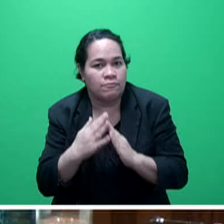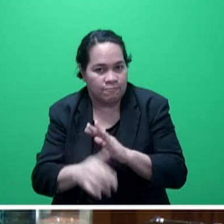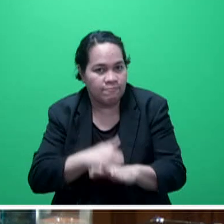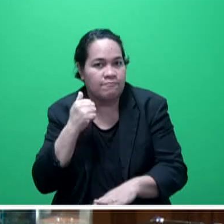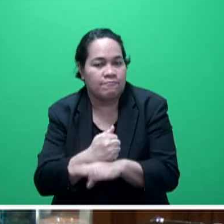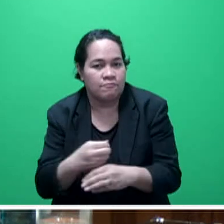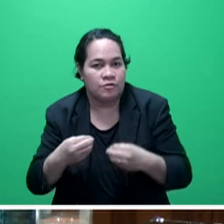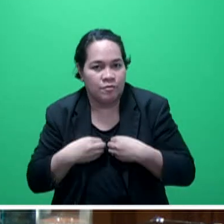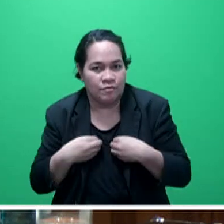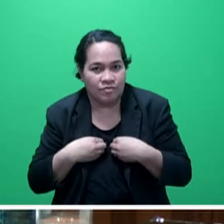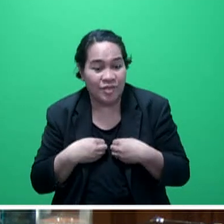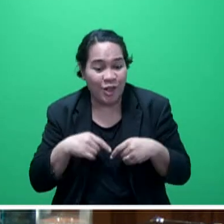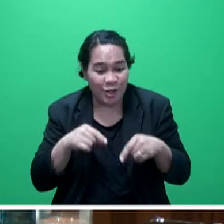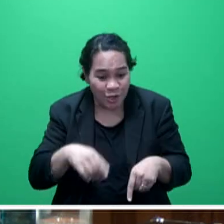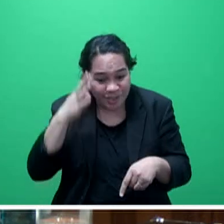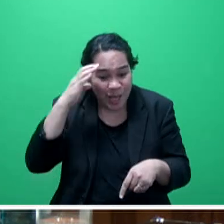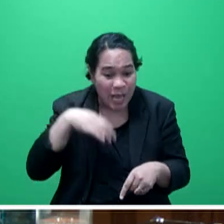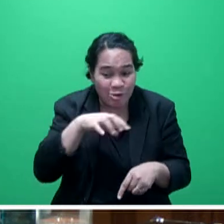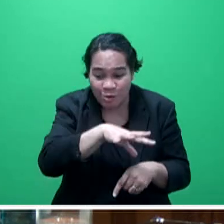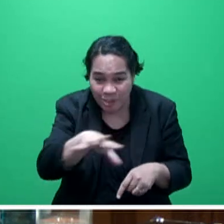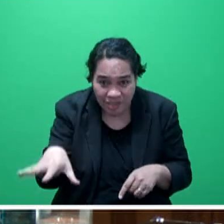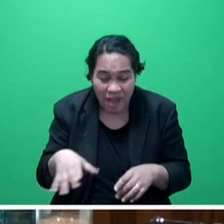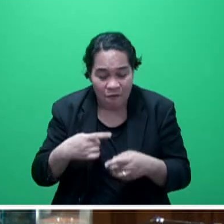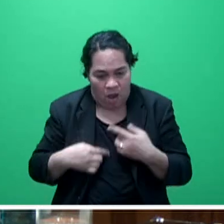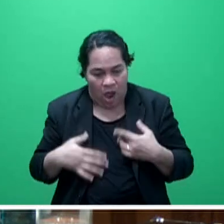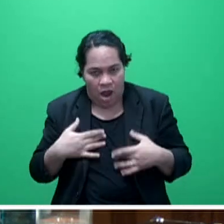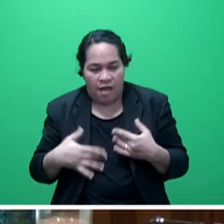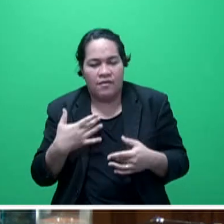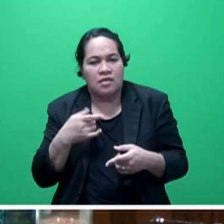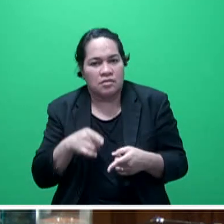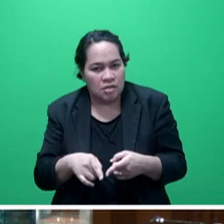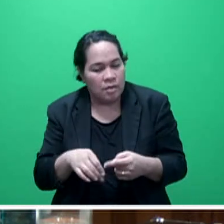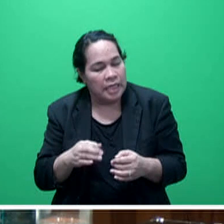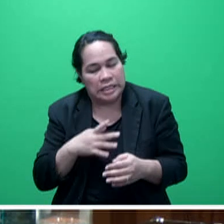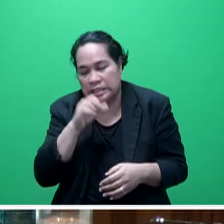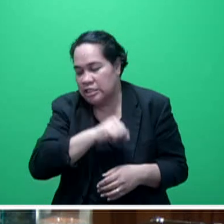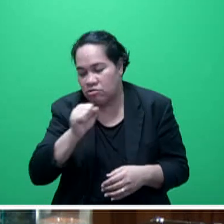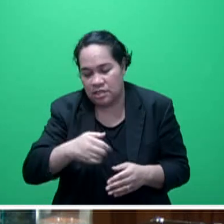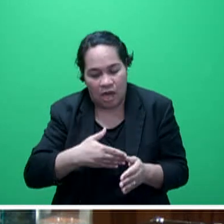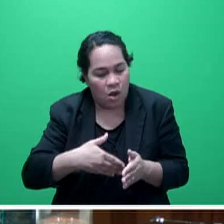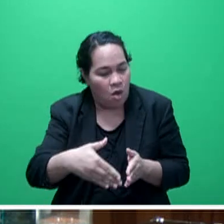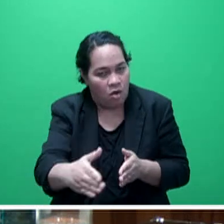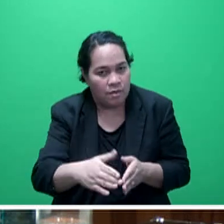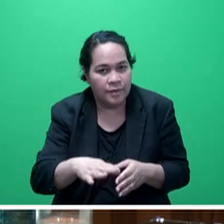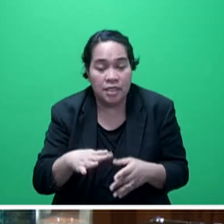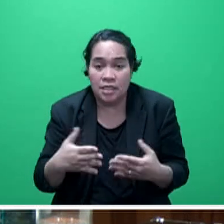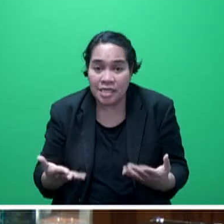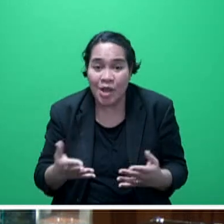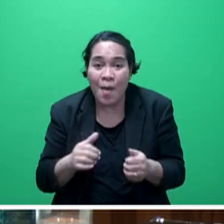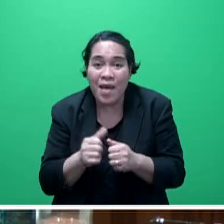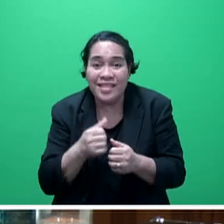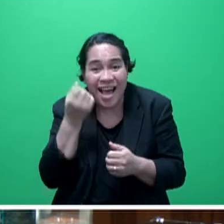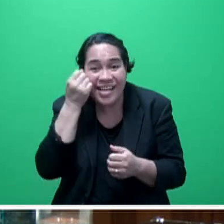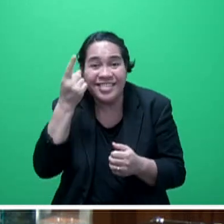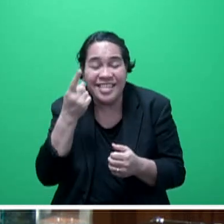country and on our lives and livelihood is going to be serious and long-term. Mr. Speaker, sir, to better understand